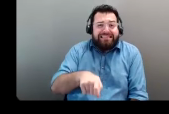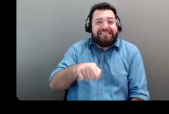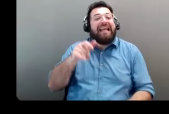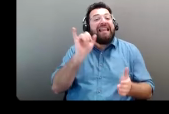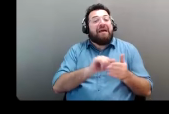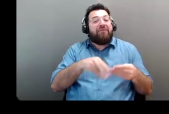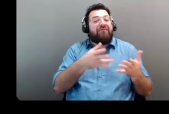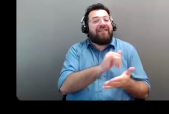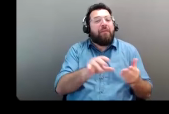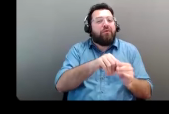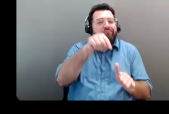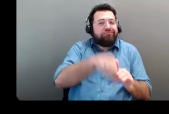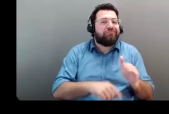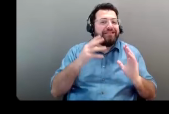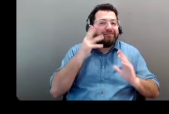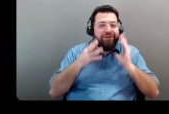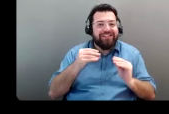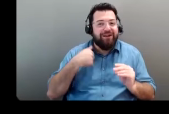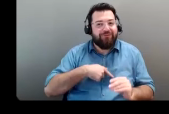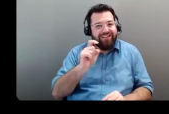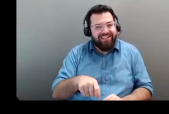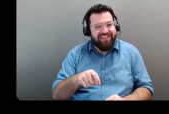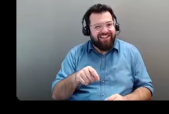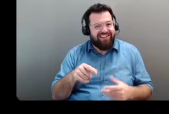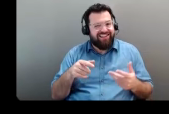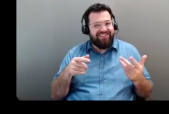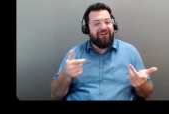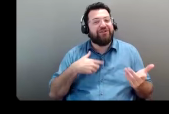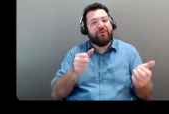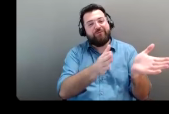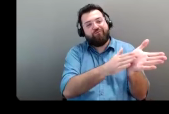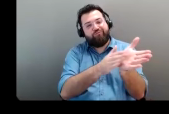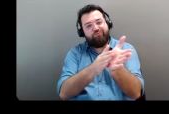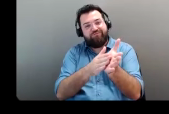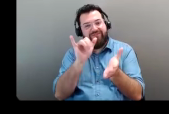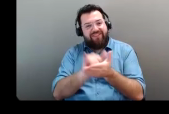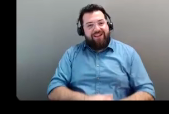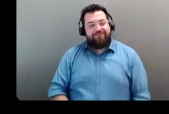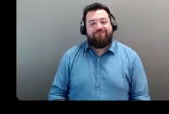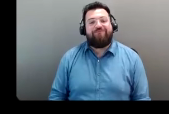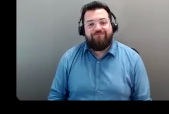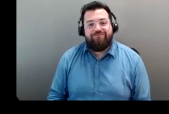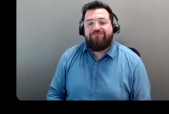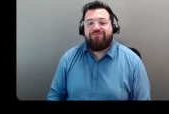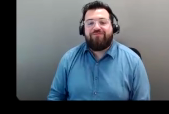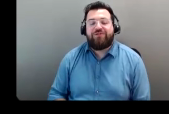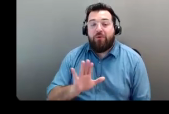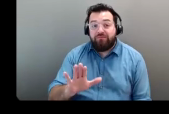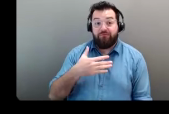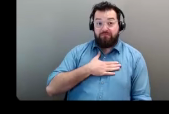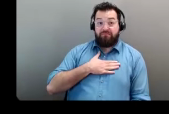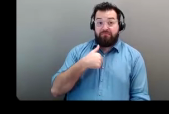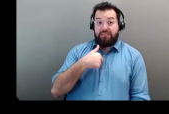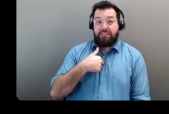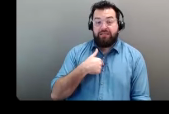that deepening experience that we're talking about here. So I just want to give a shout out to that. So for me, many